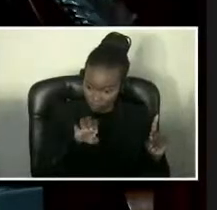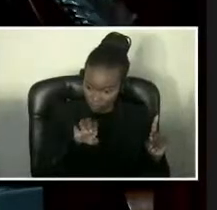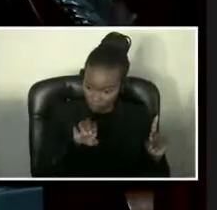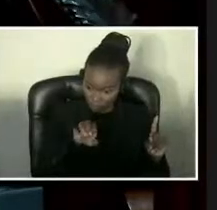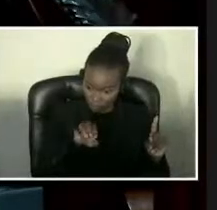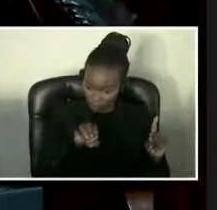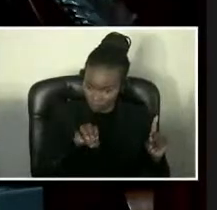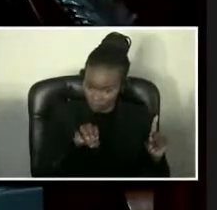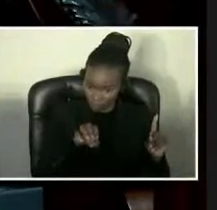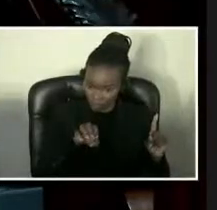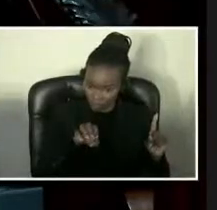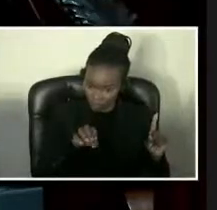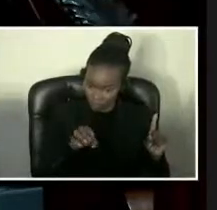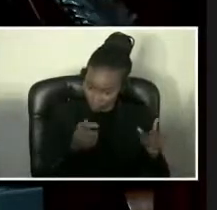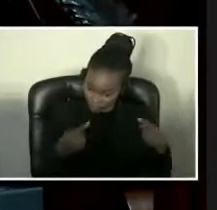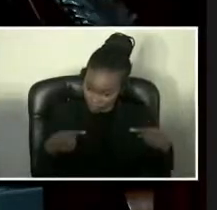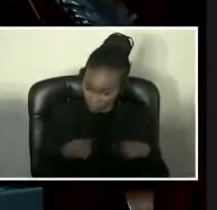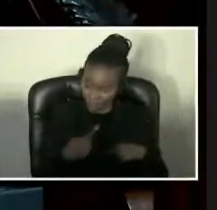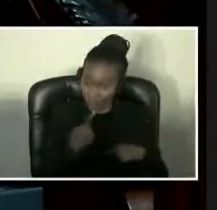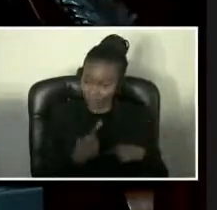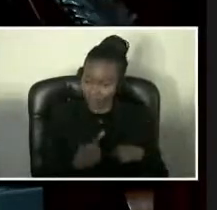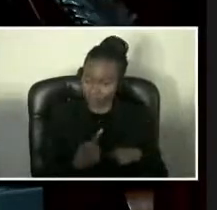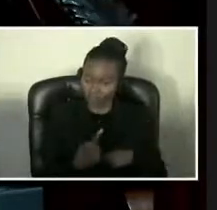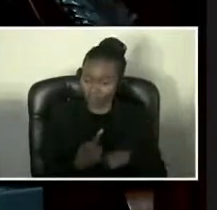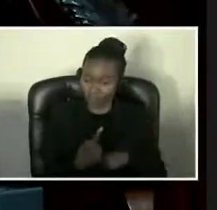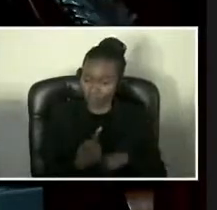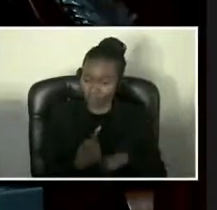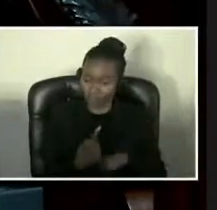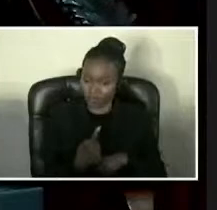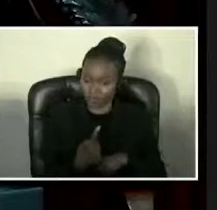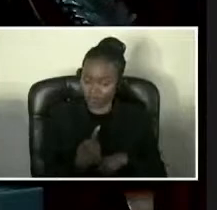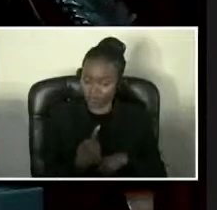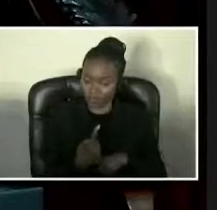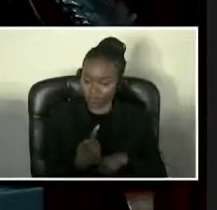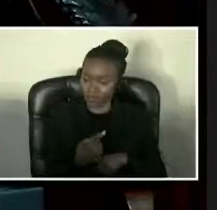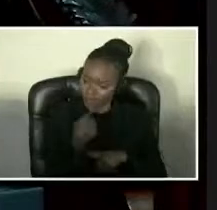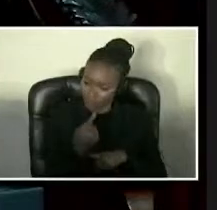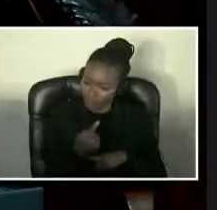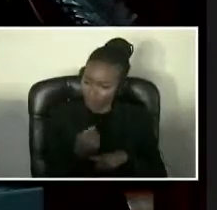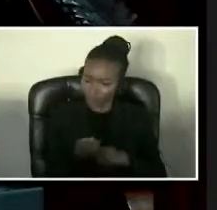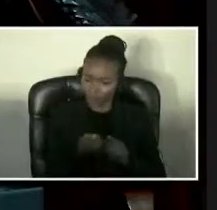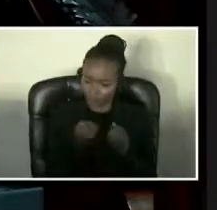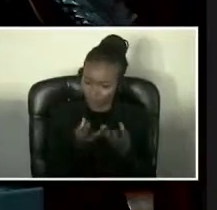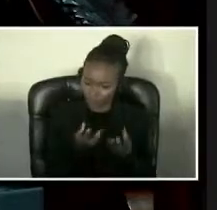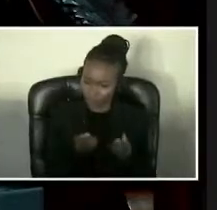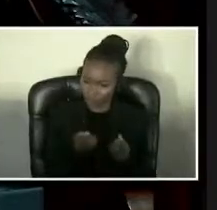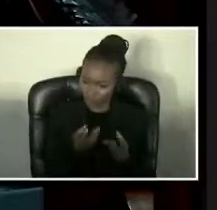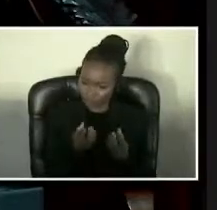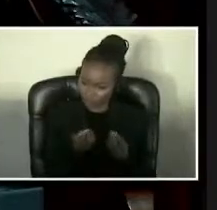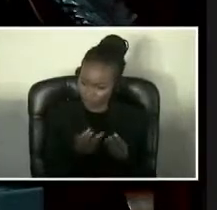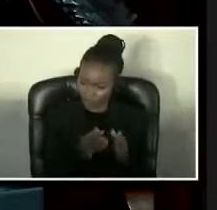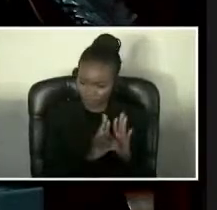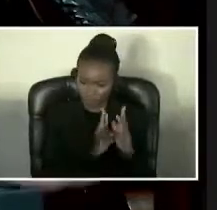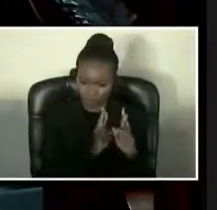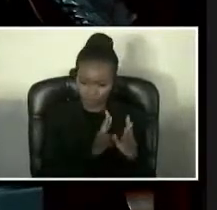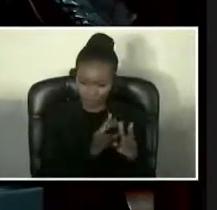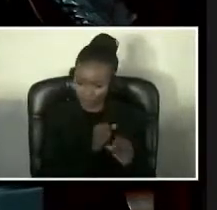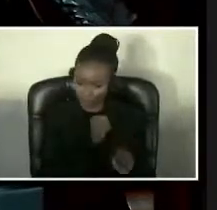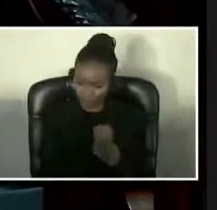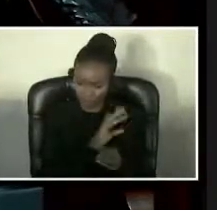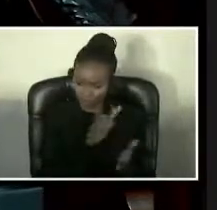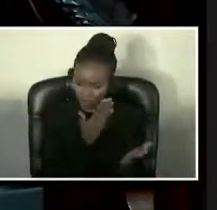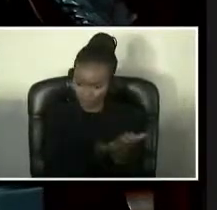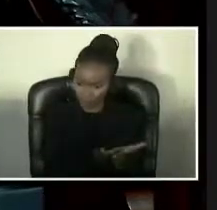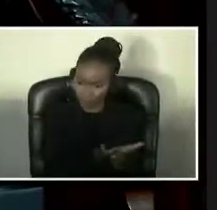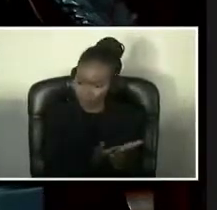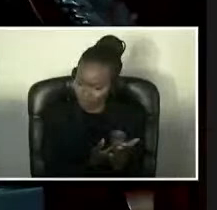says we have been providing or we've been saying so provided my reports and we've not done and she